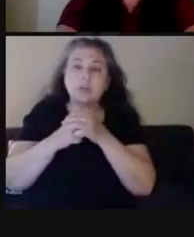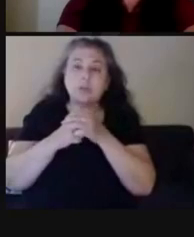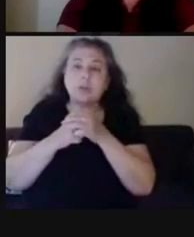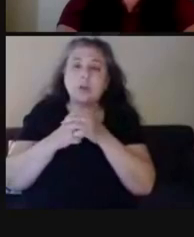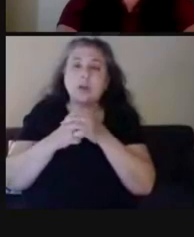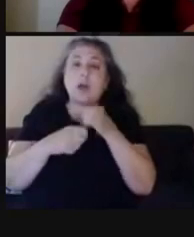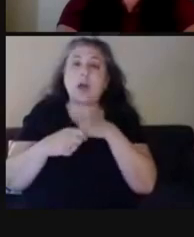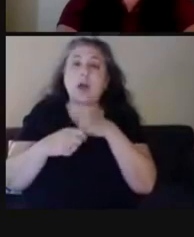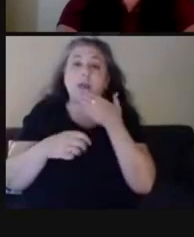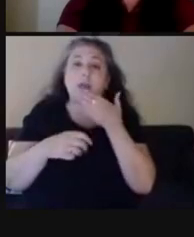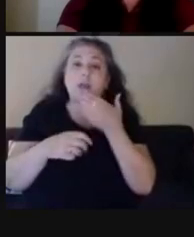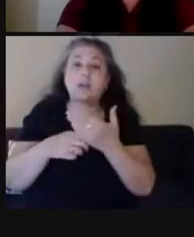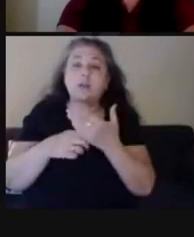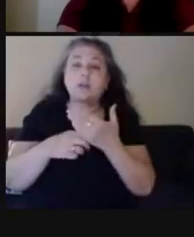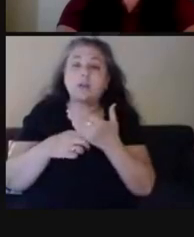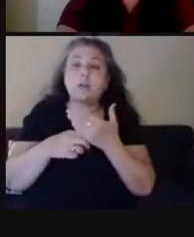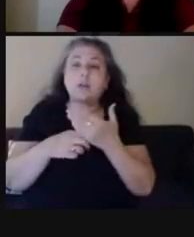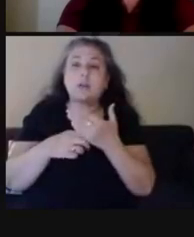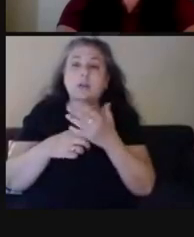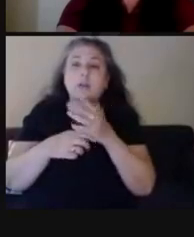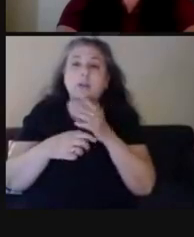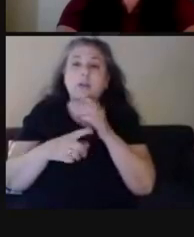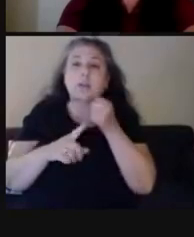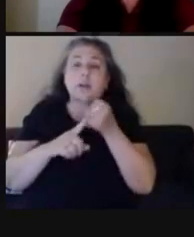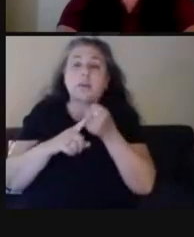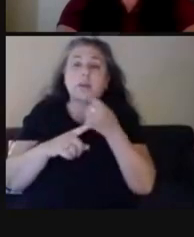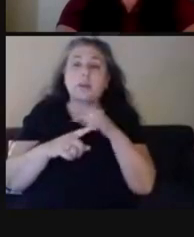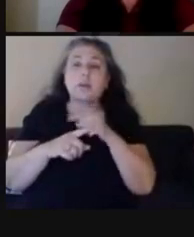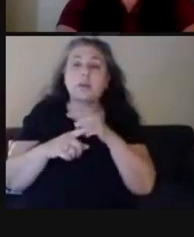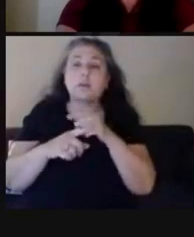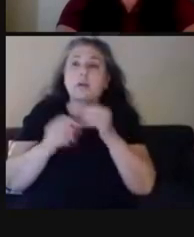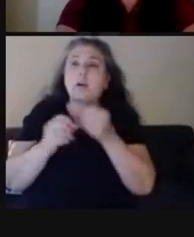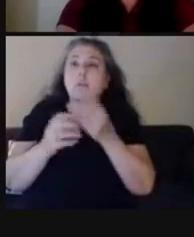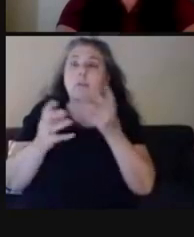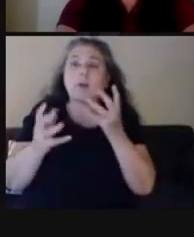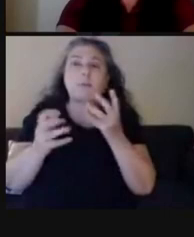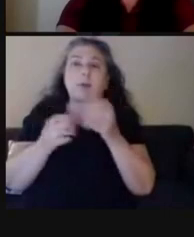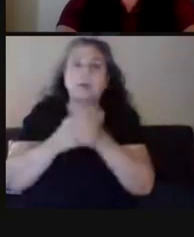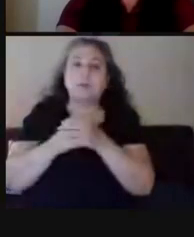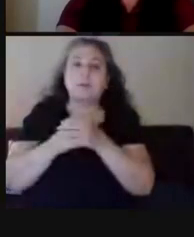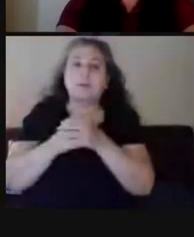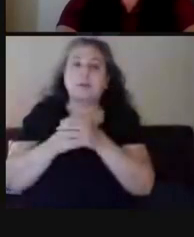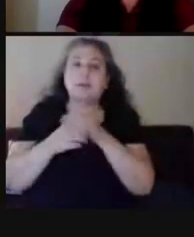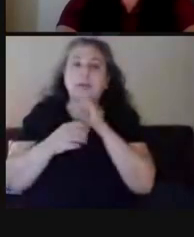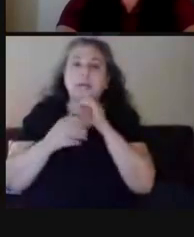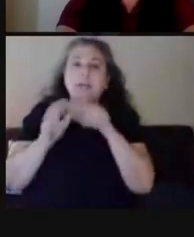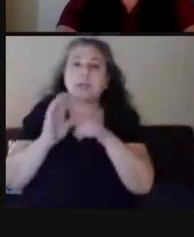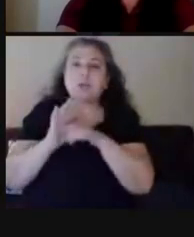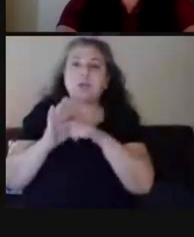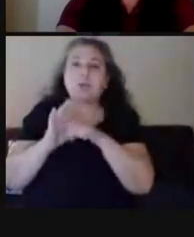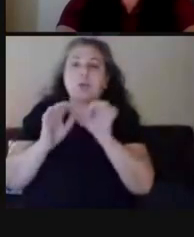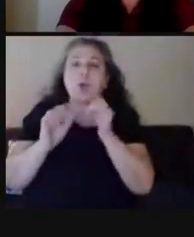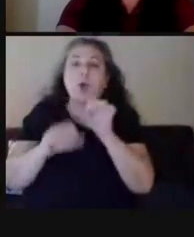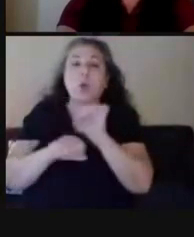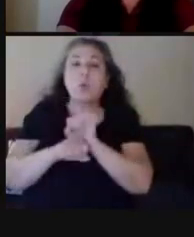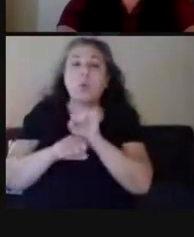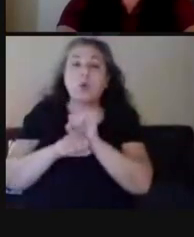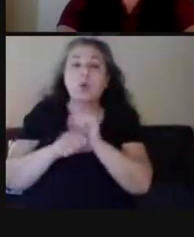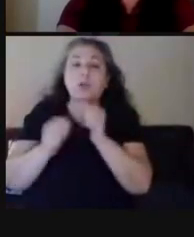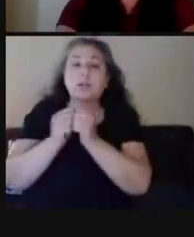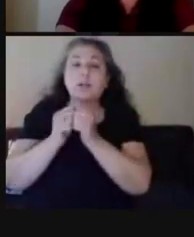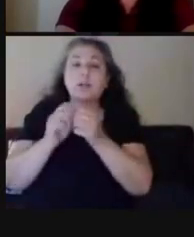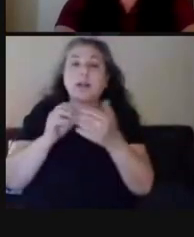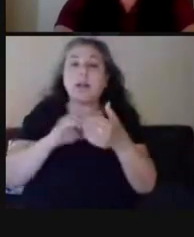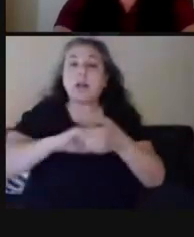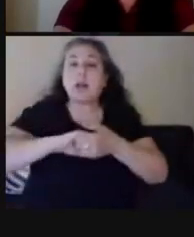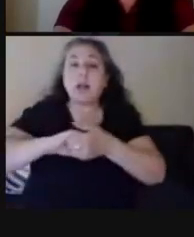you. This impacts us quite a bit. It is detrimental that we all work together in